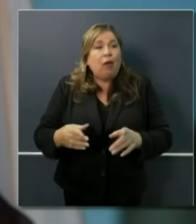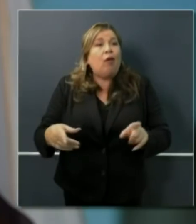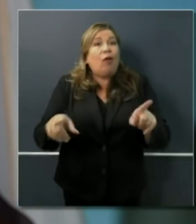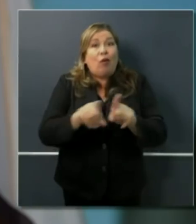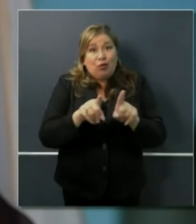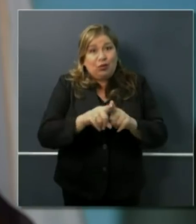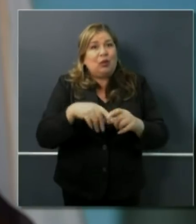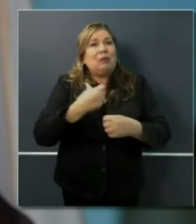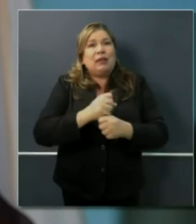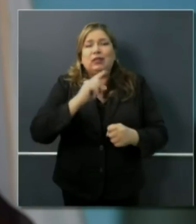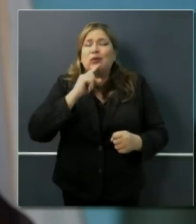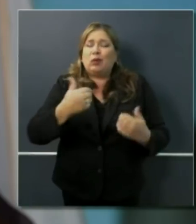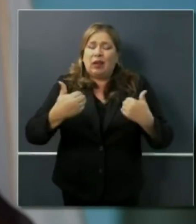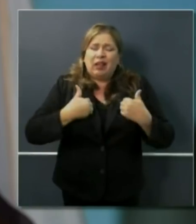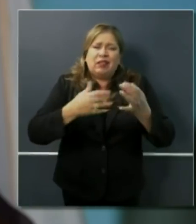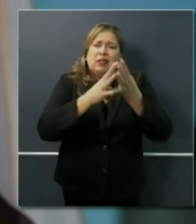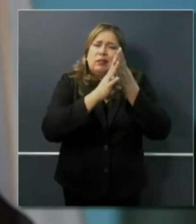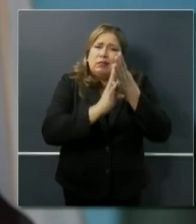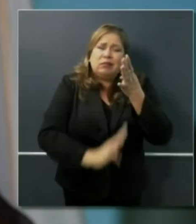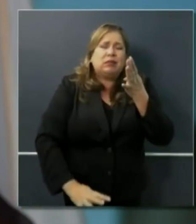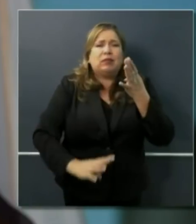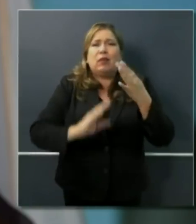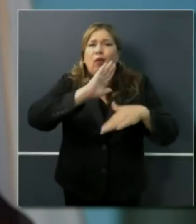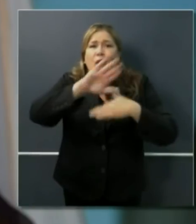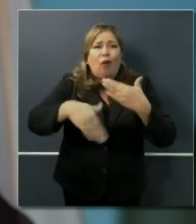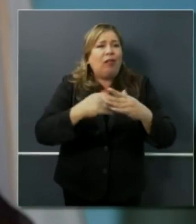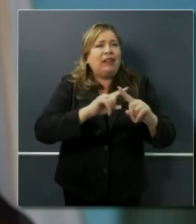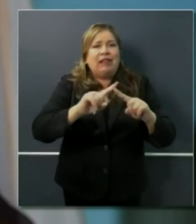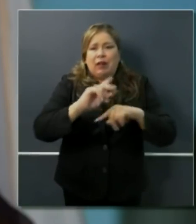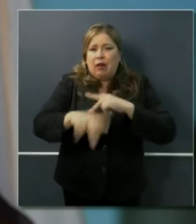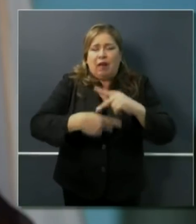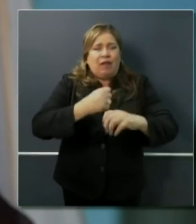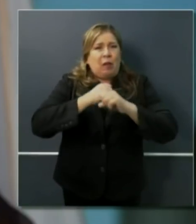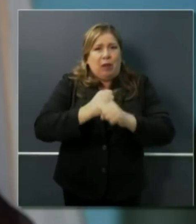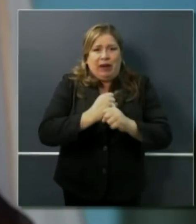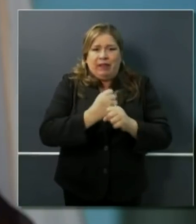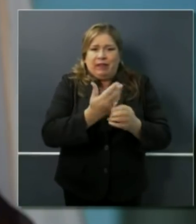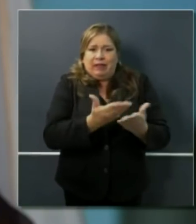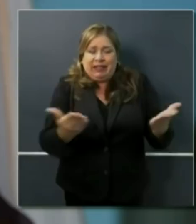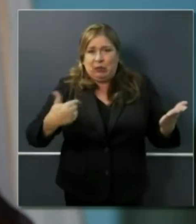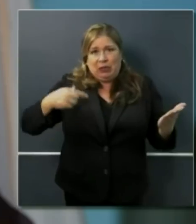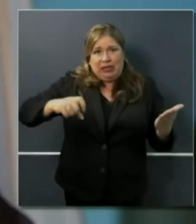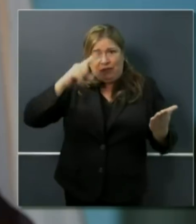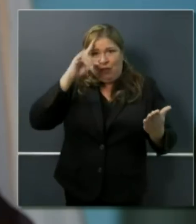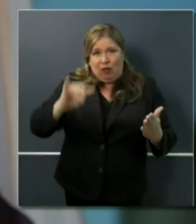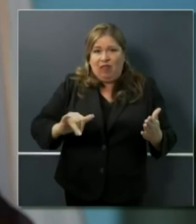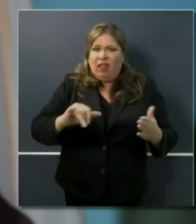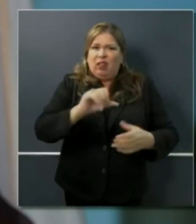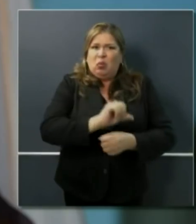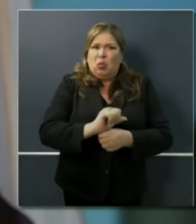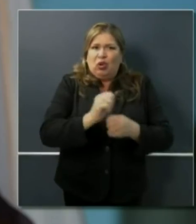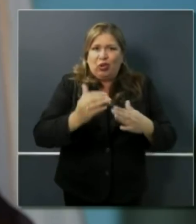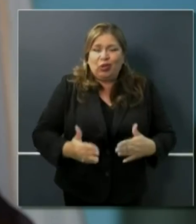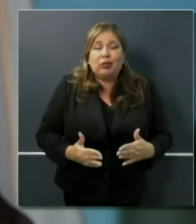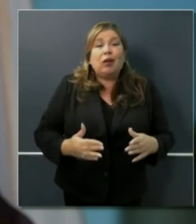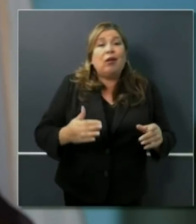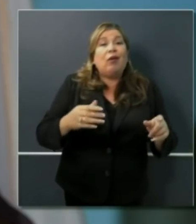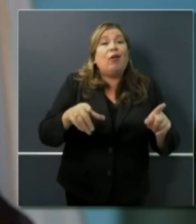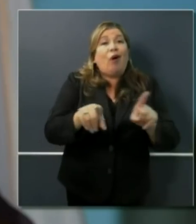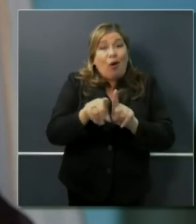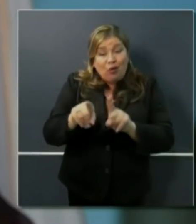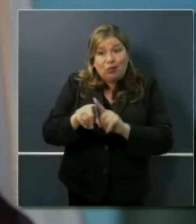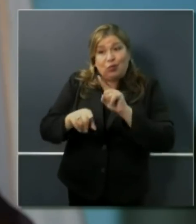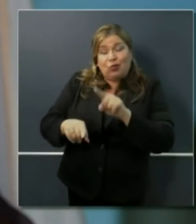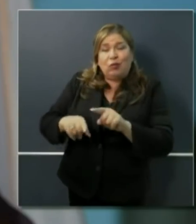we have a myriad of other protective gear for that workforce, and to make sure that we're capable from an ICU perspective